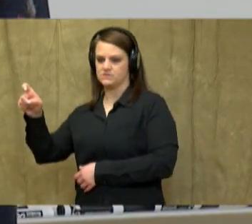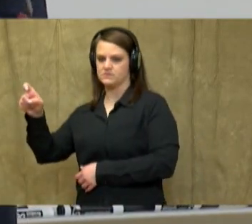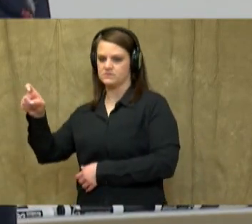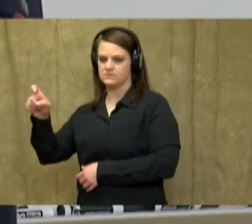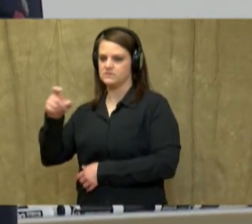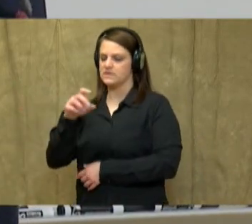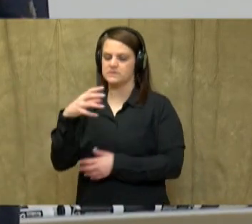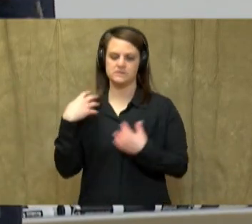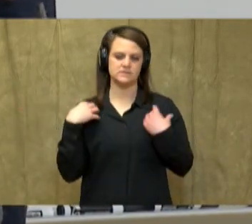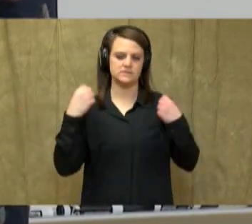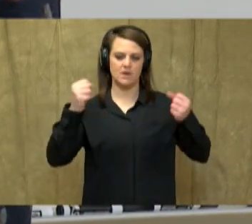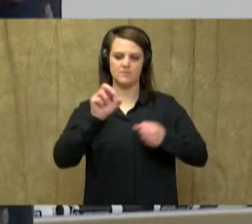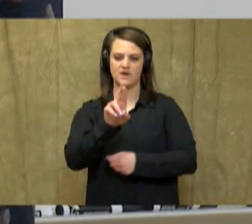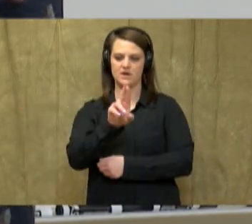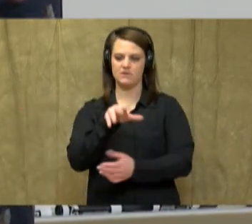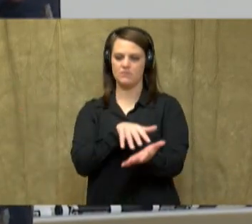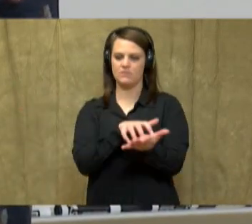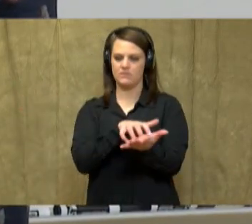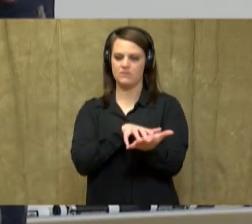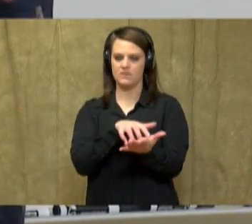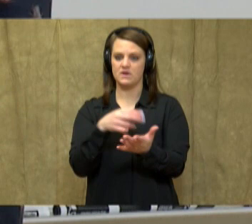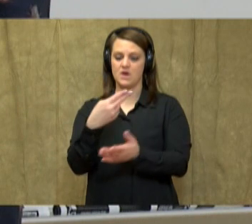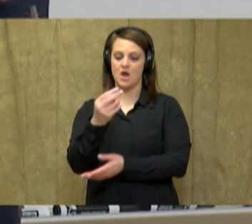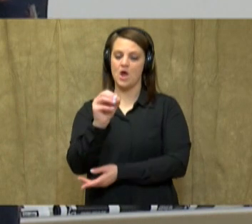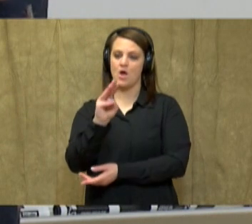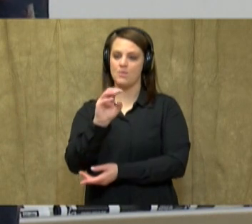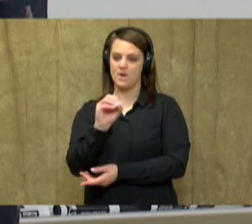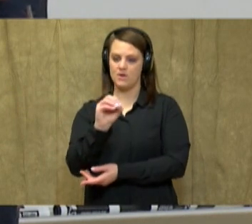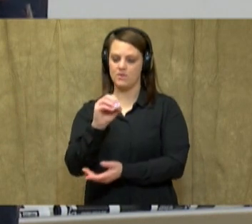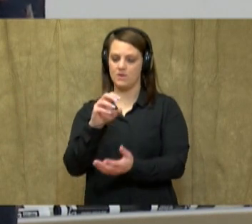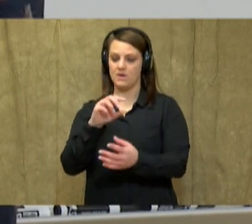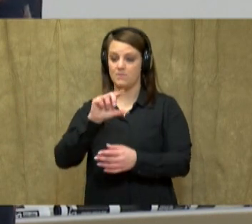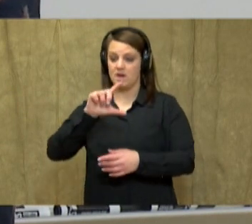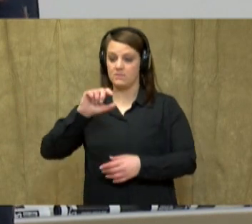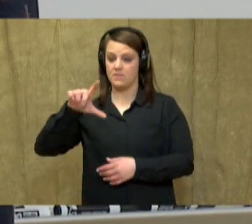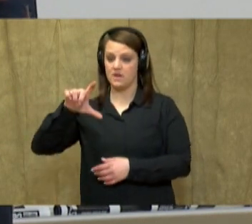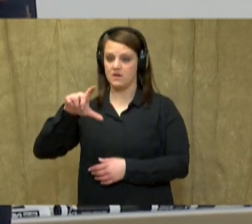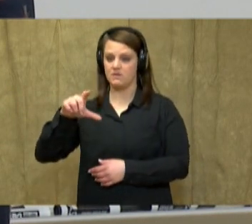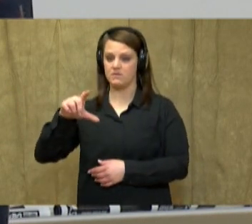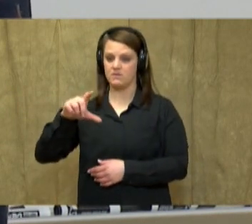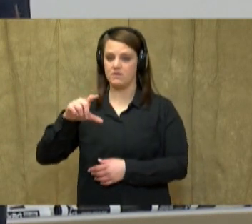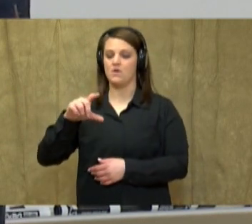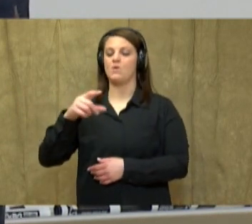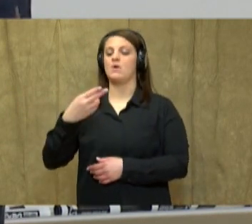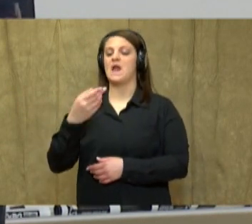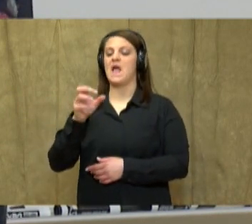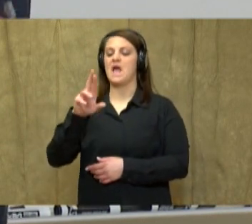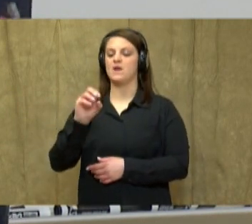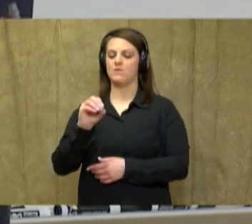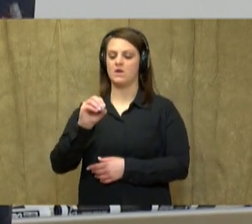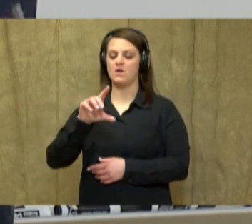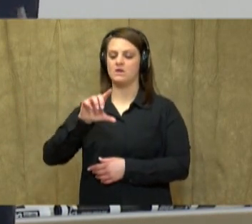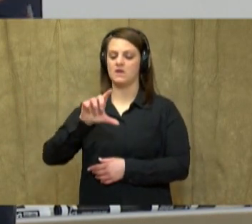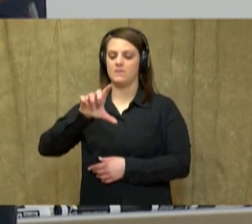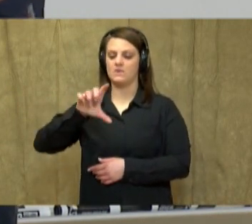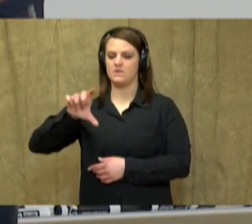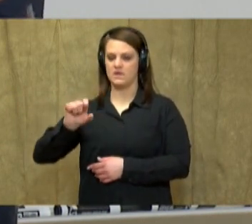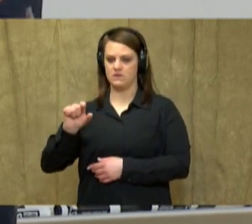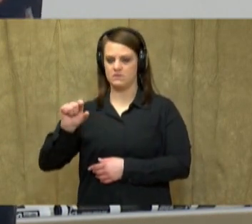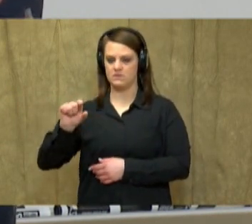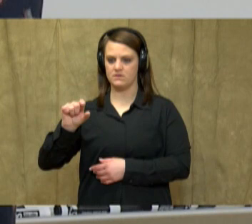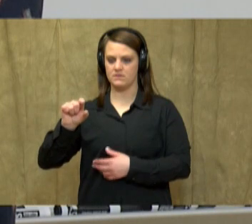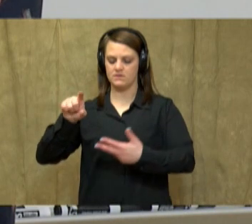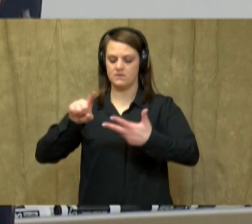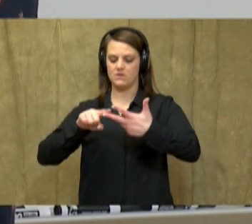recessive. You are either homozygous dominant, capital letter, heterozygous, carrier state, capital letter, lowercase,